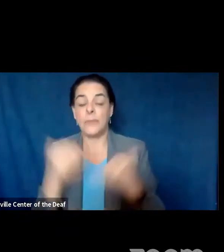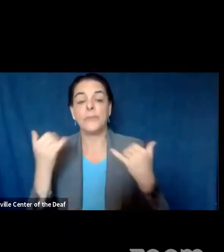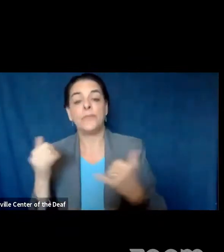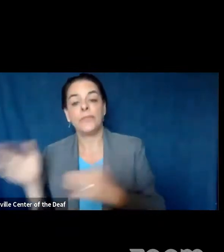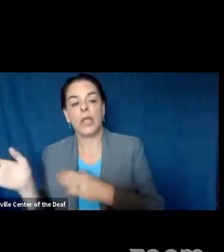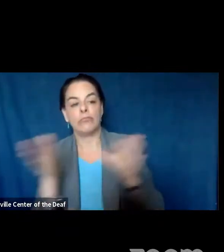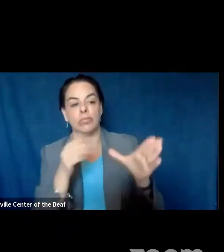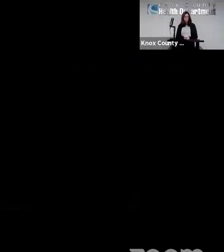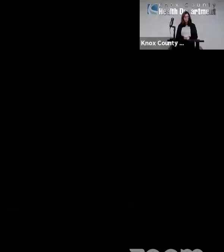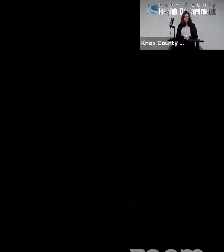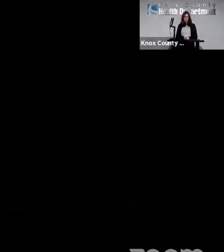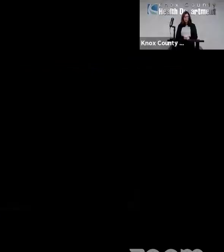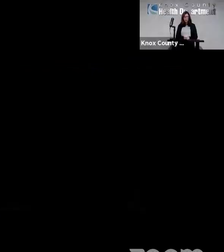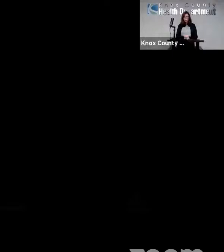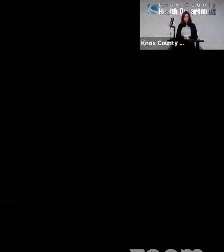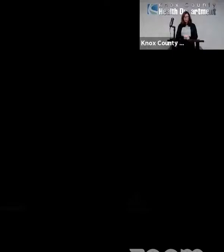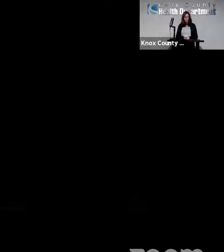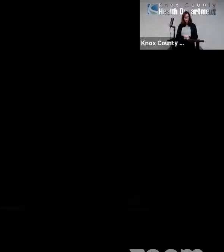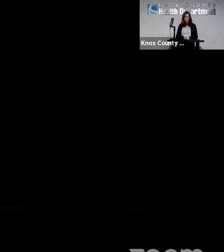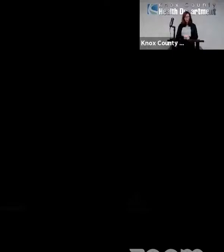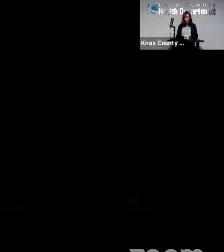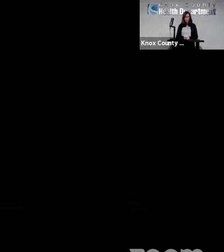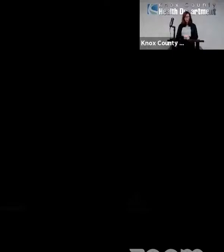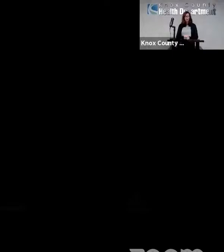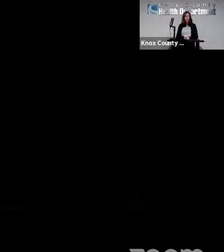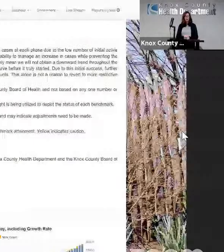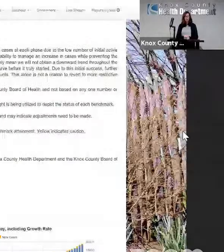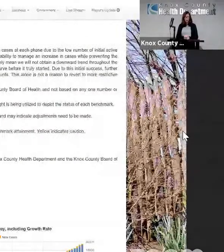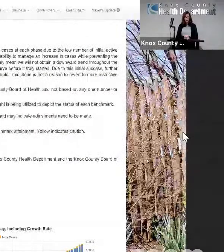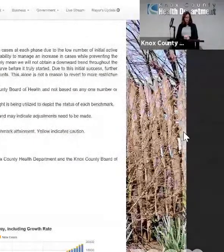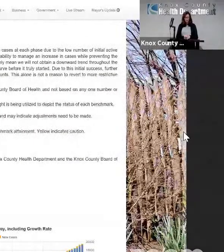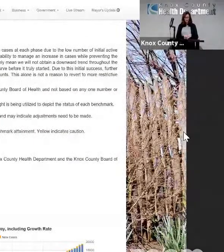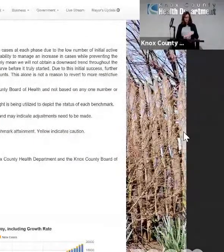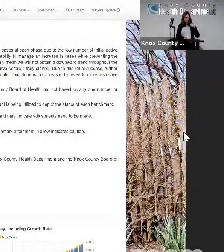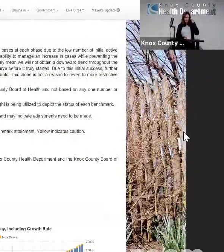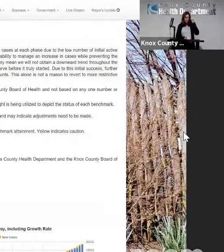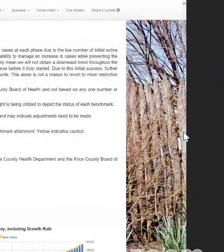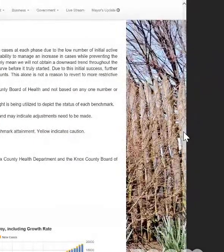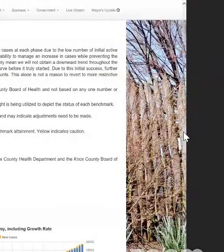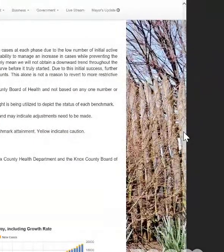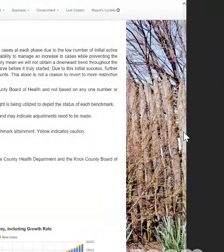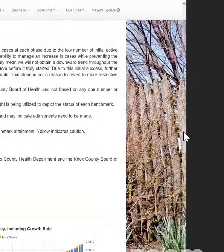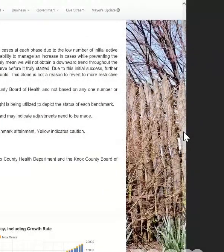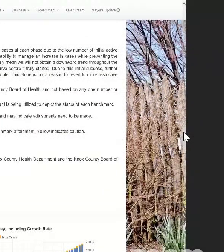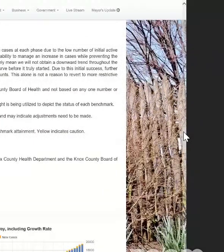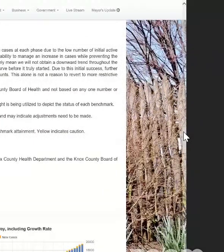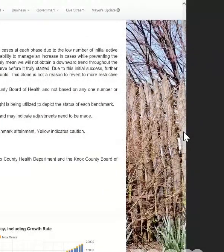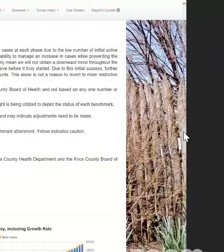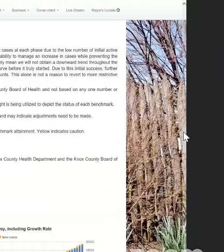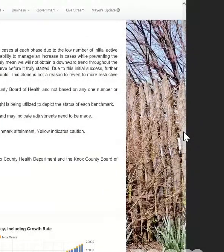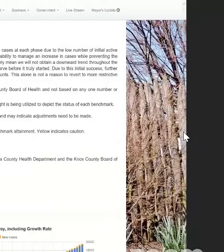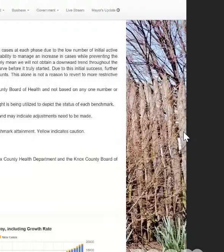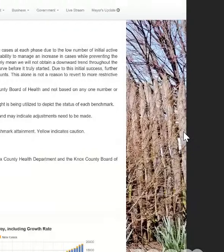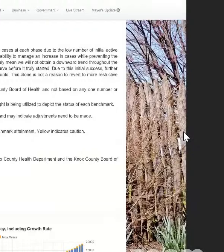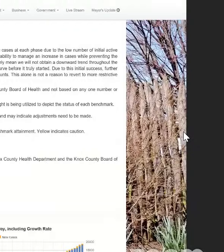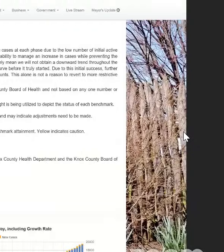we'll turn it towards the benchmarks. As a reminder, all of this data that we're going to talk about is on our website. You can find it at